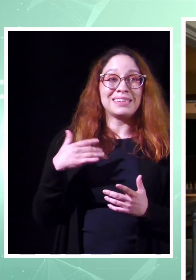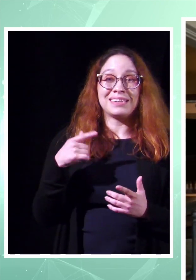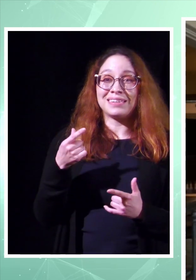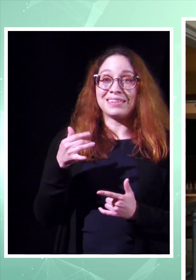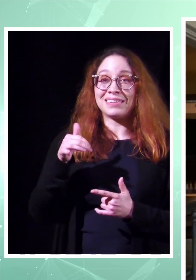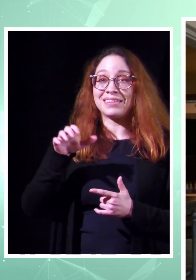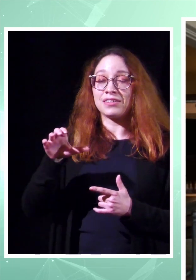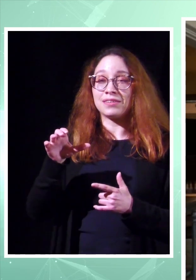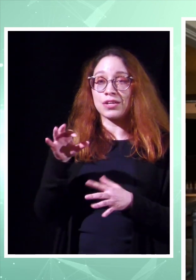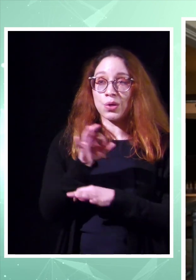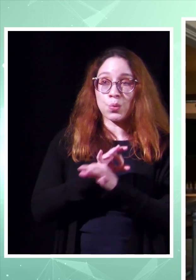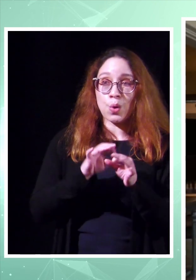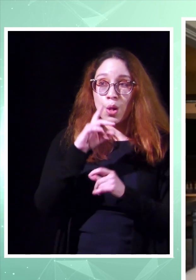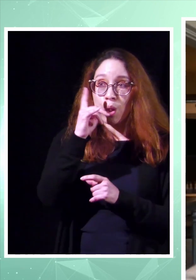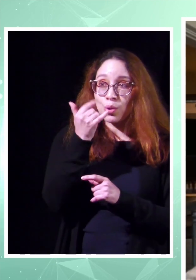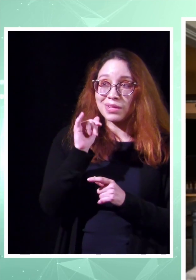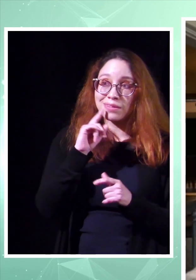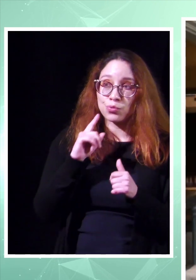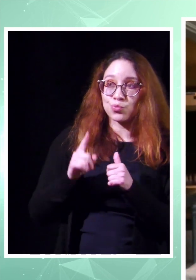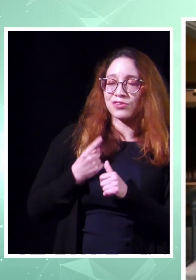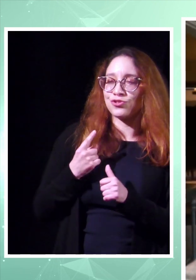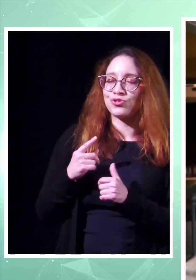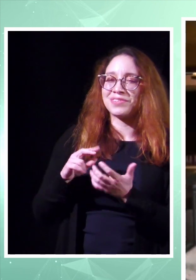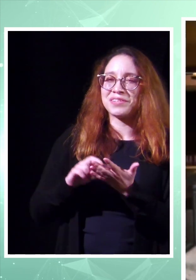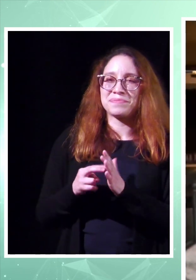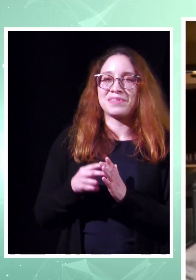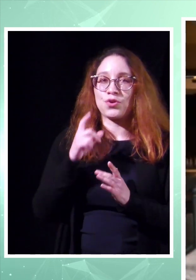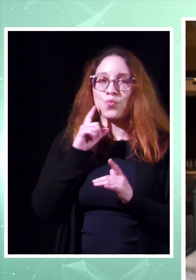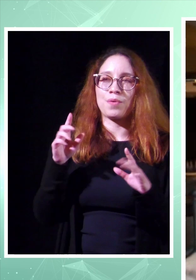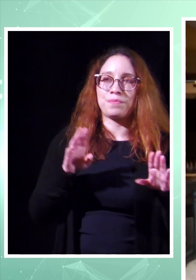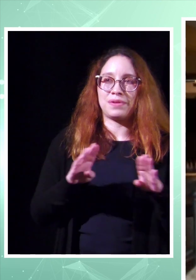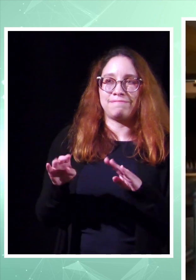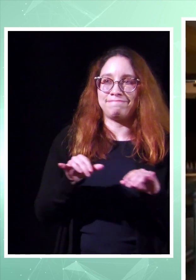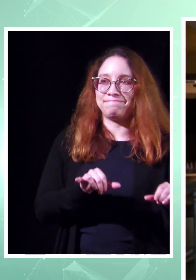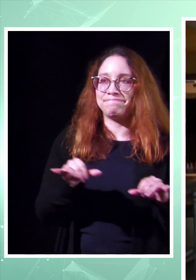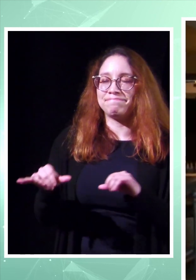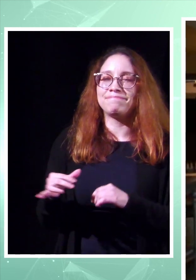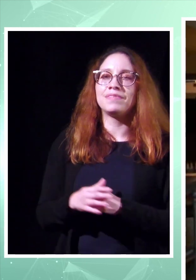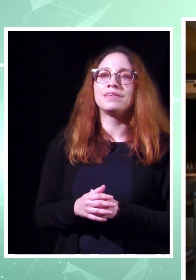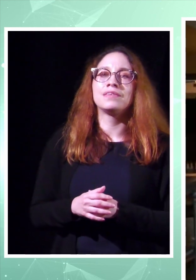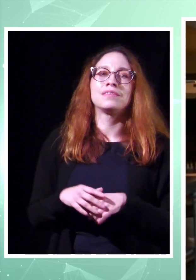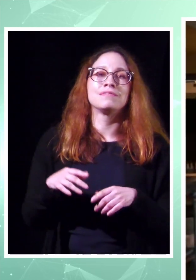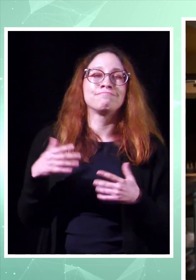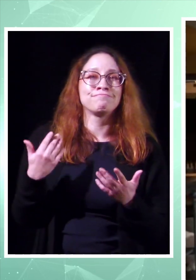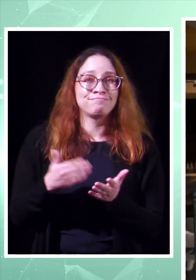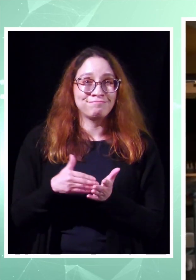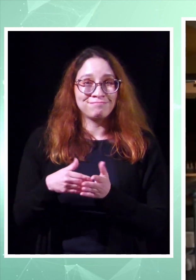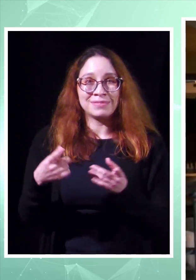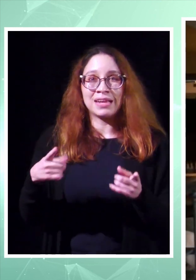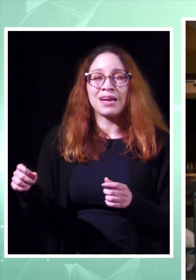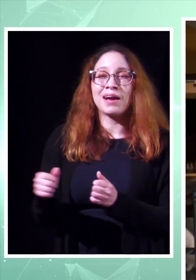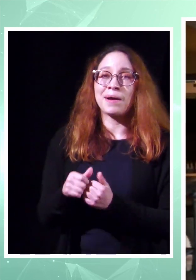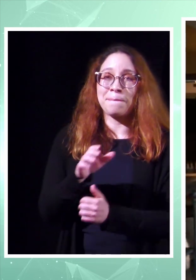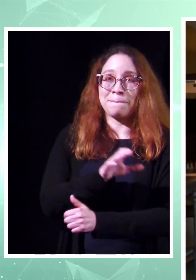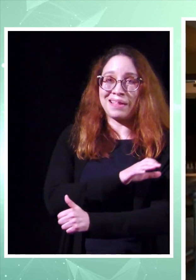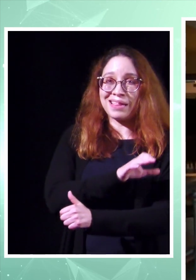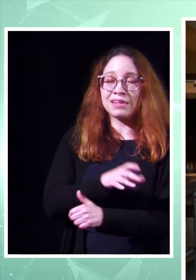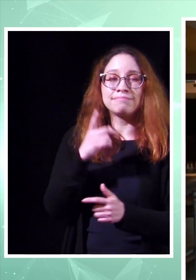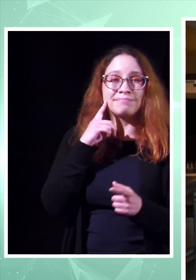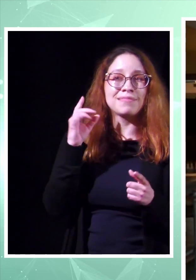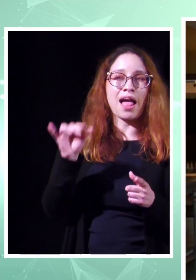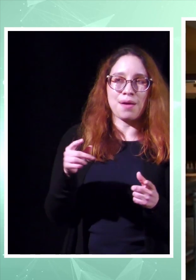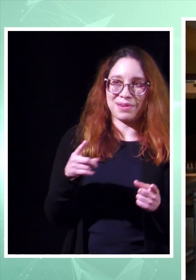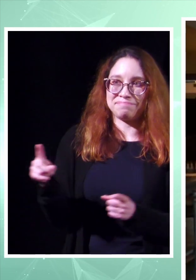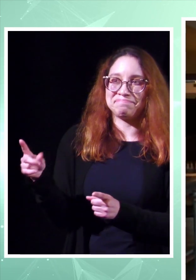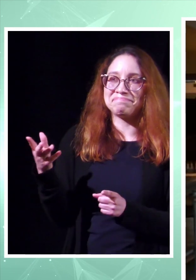generic molecule looks like the original doesn't mean that it's going to behave the same. And all too often in my clinic, I've experienced exactly